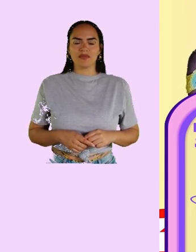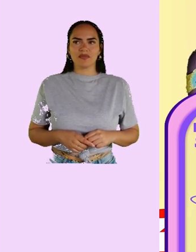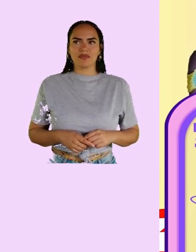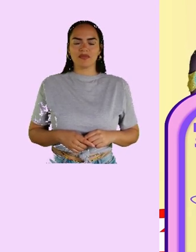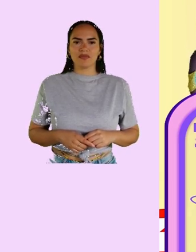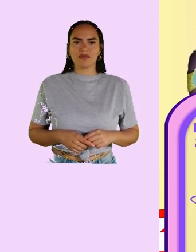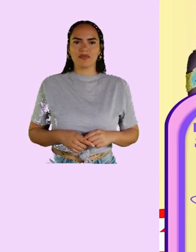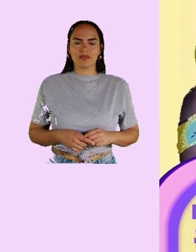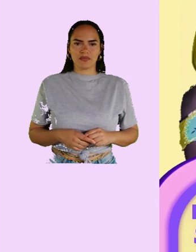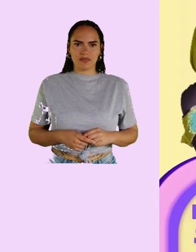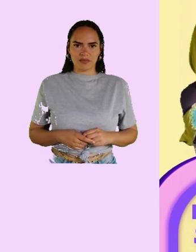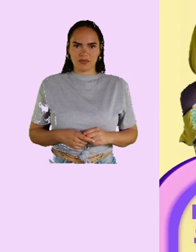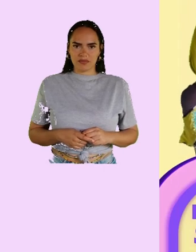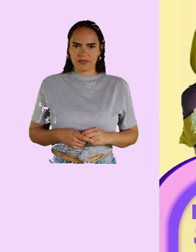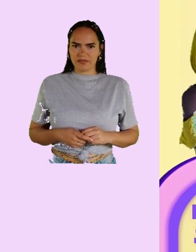node?